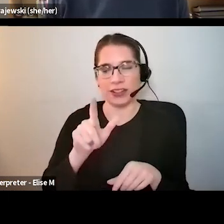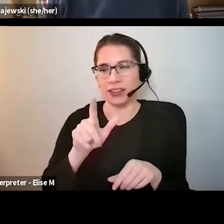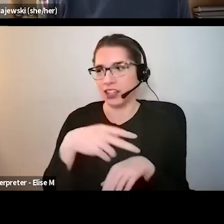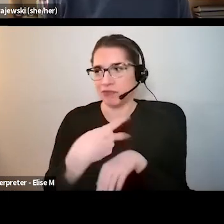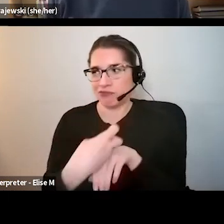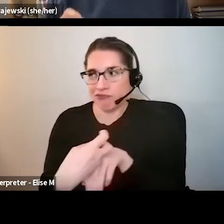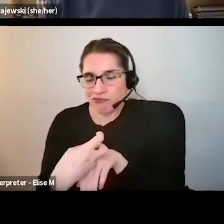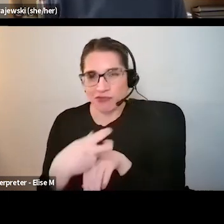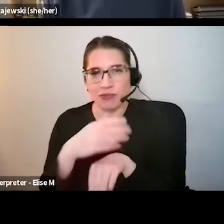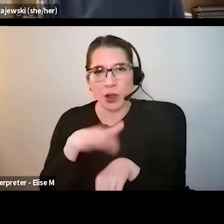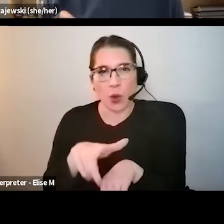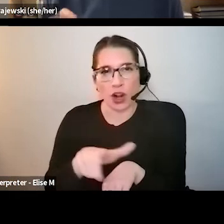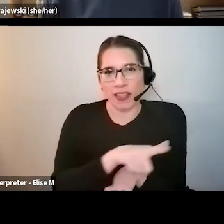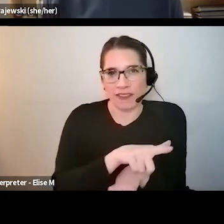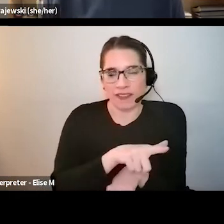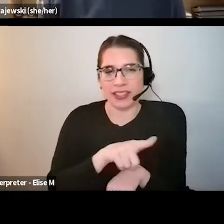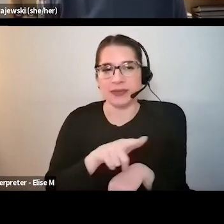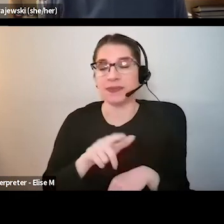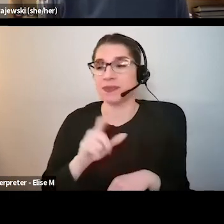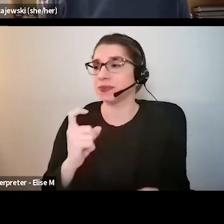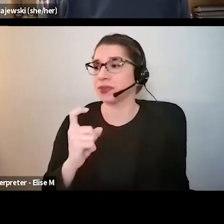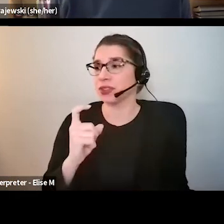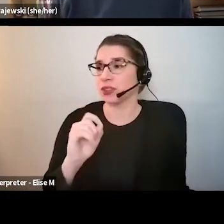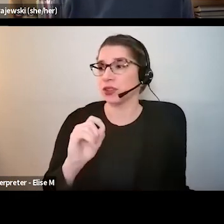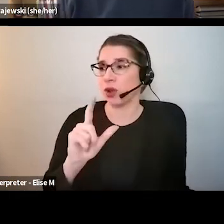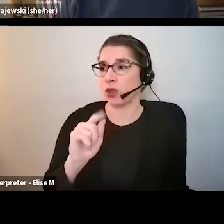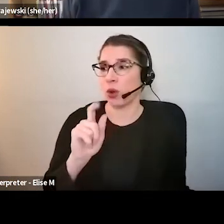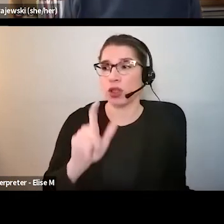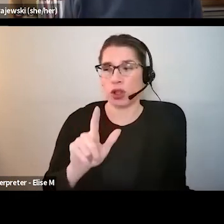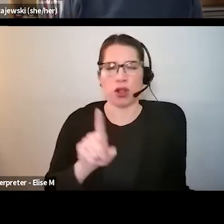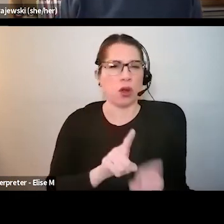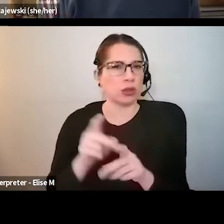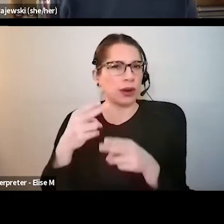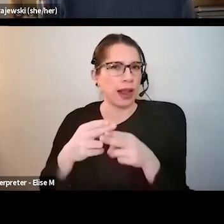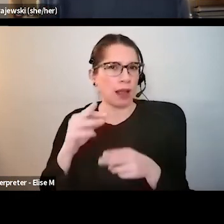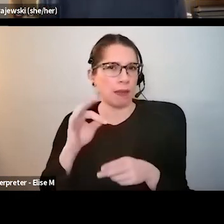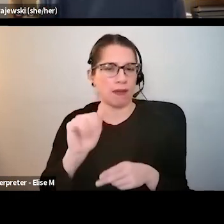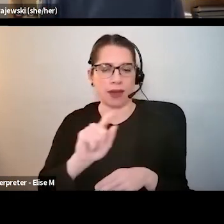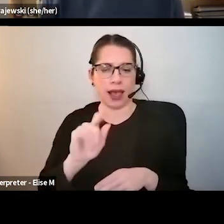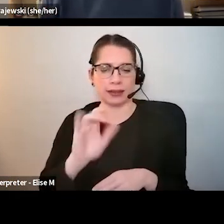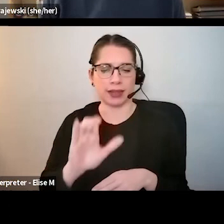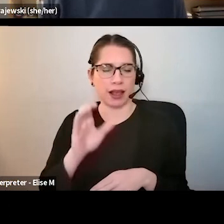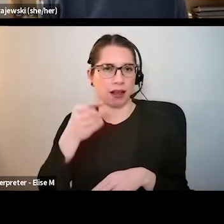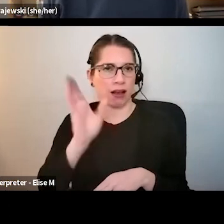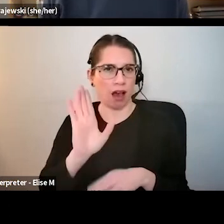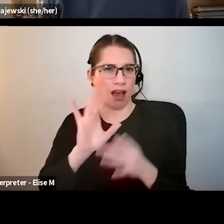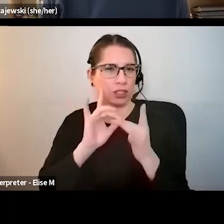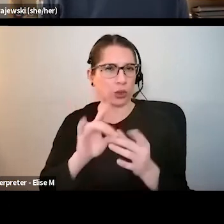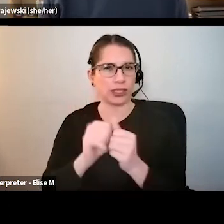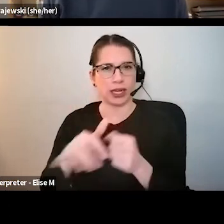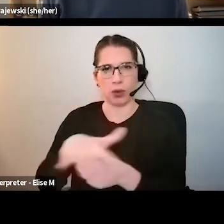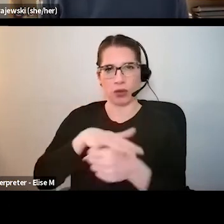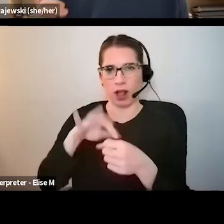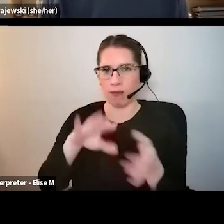painting. Xolotl is also the name of the Aztec god associated with the realm of death.